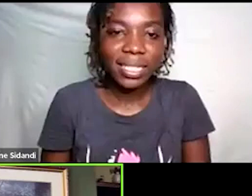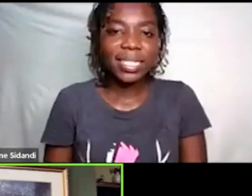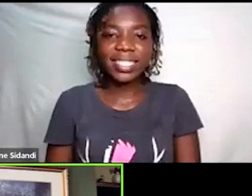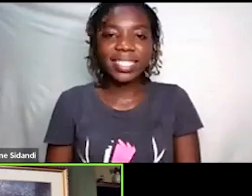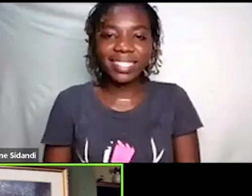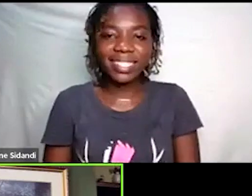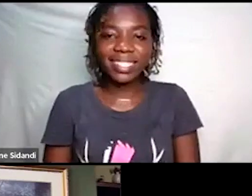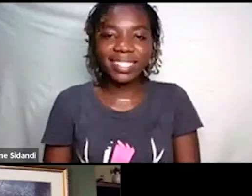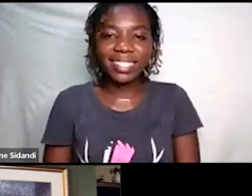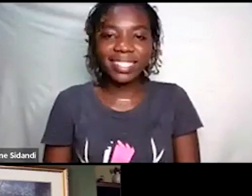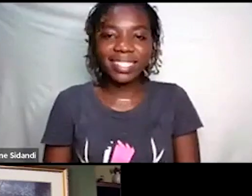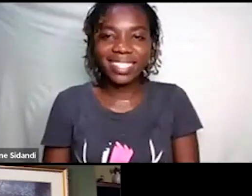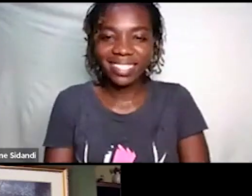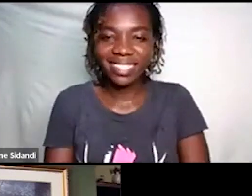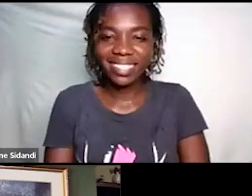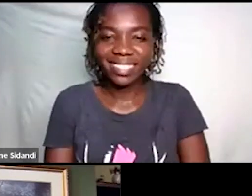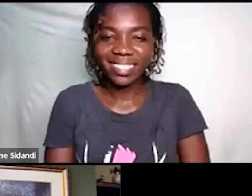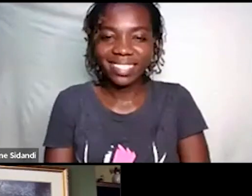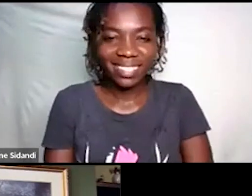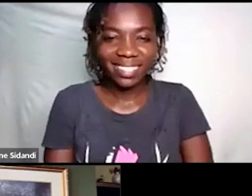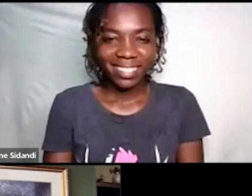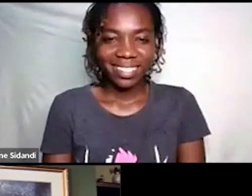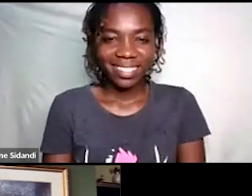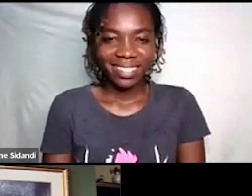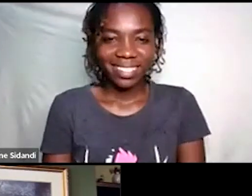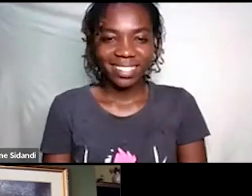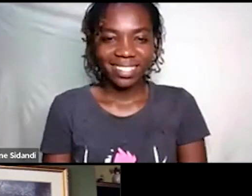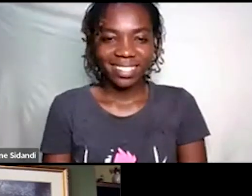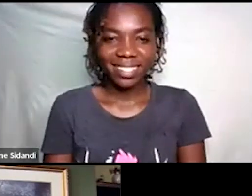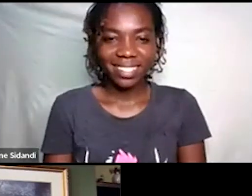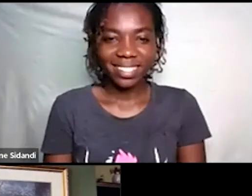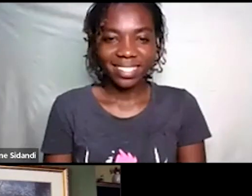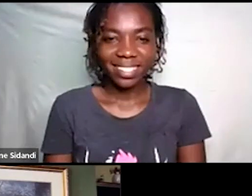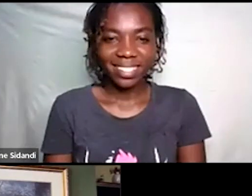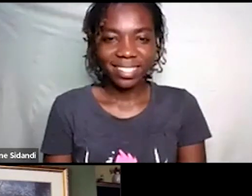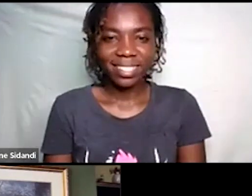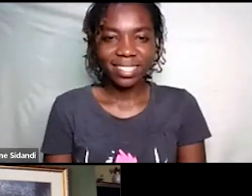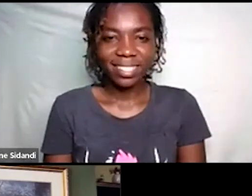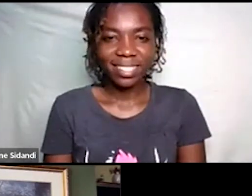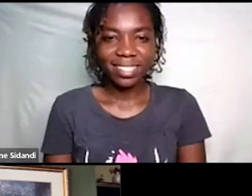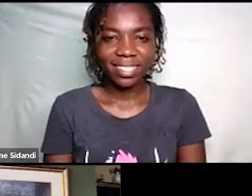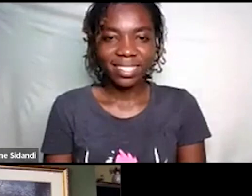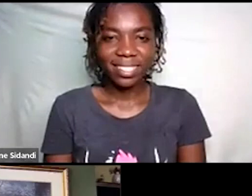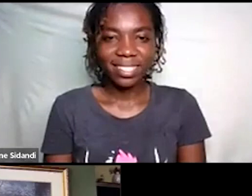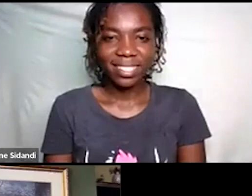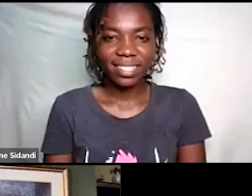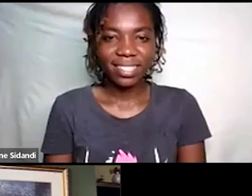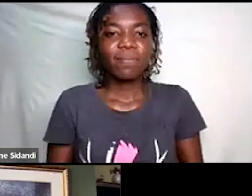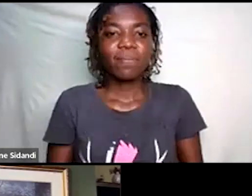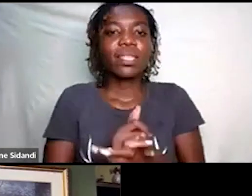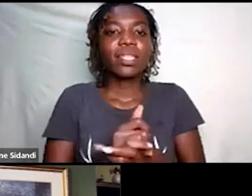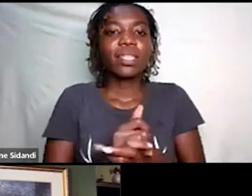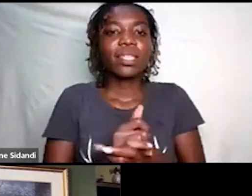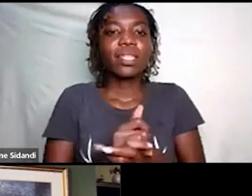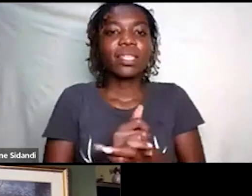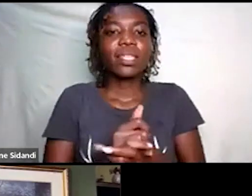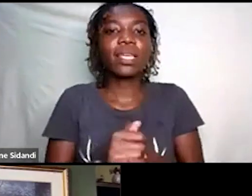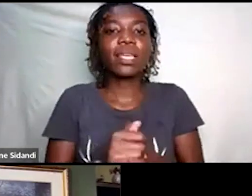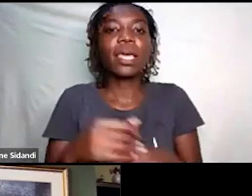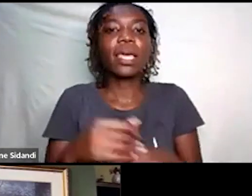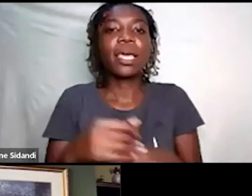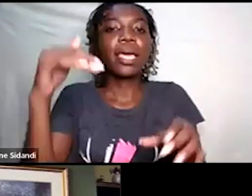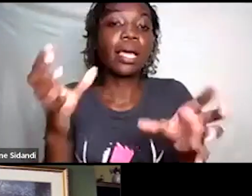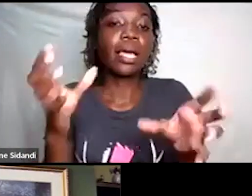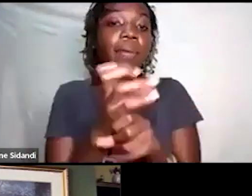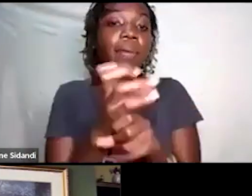Okay, I think this one is good. Mina is saying, in companies where there is no written policy that colleagues should